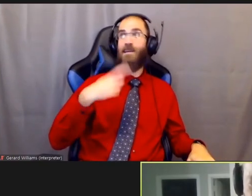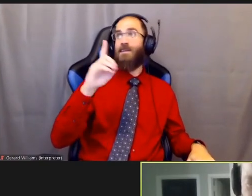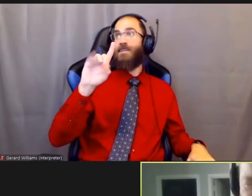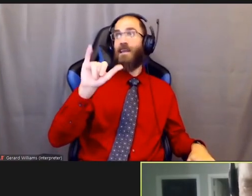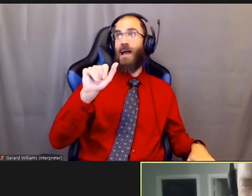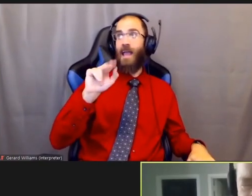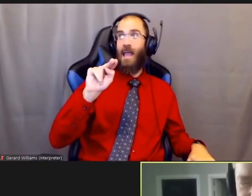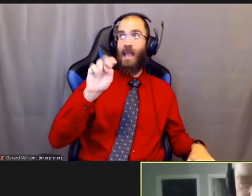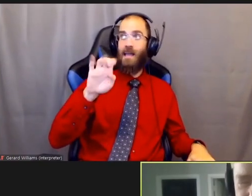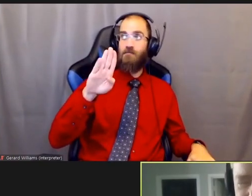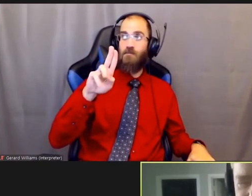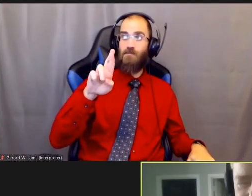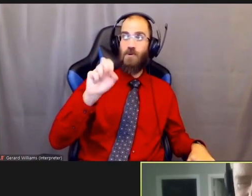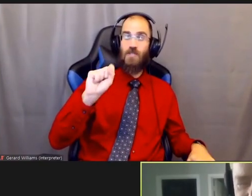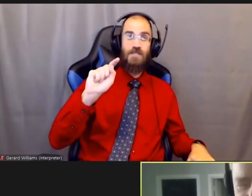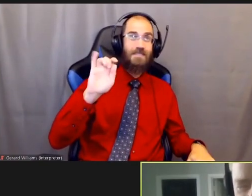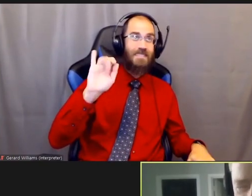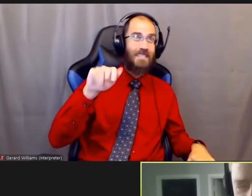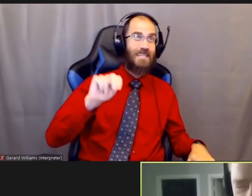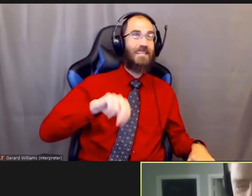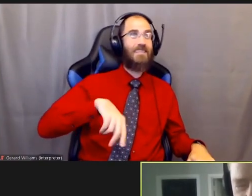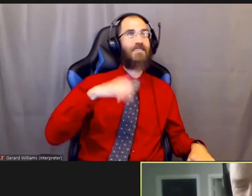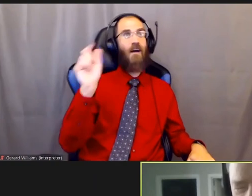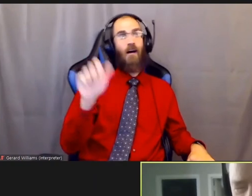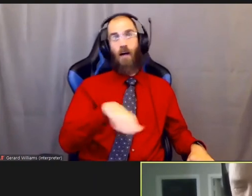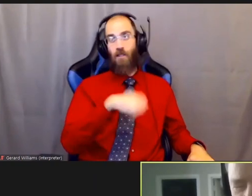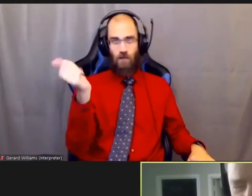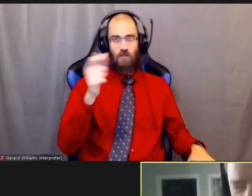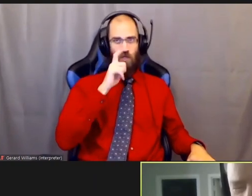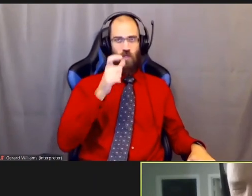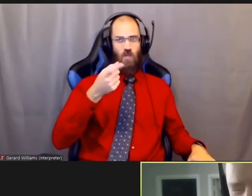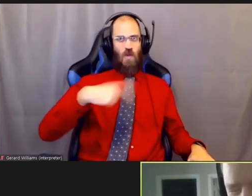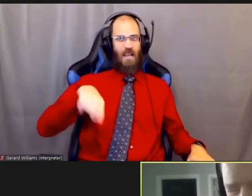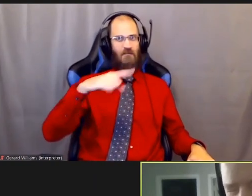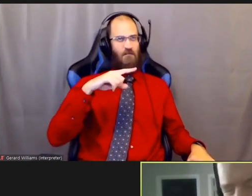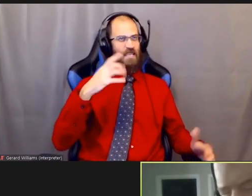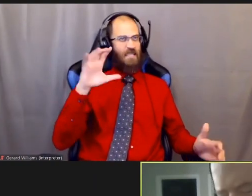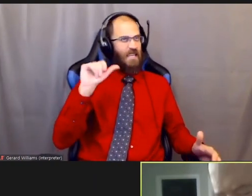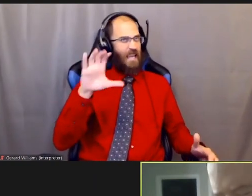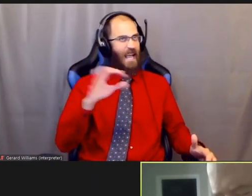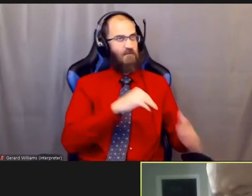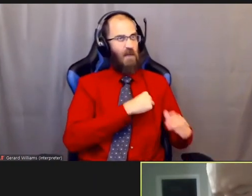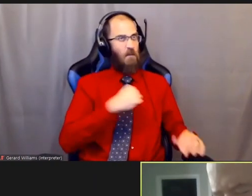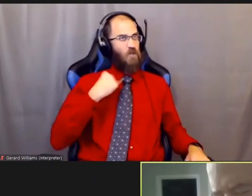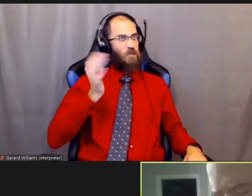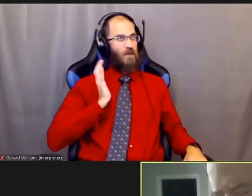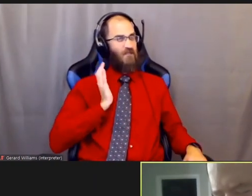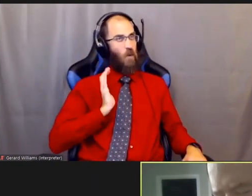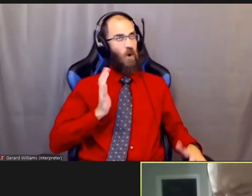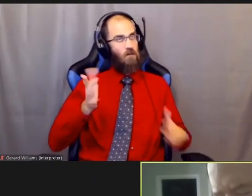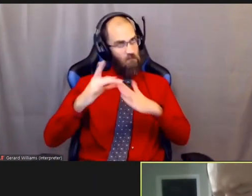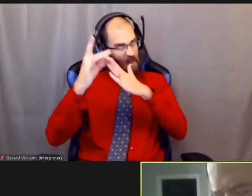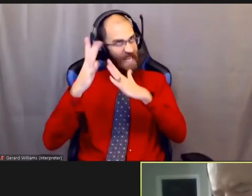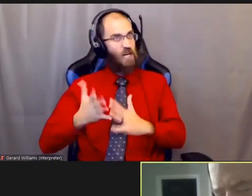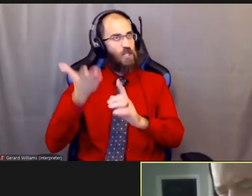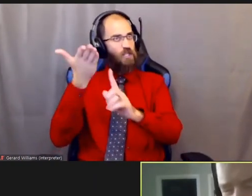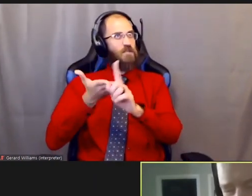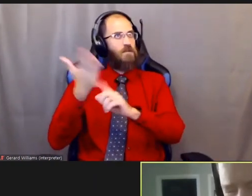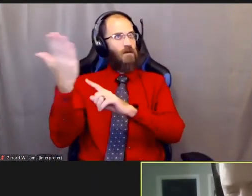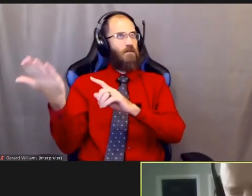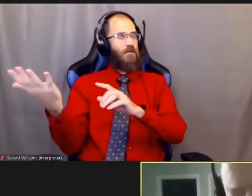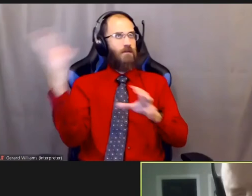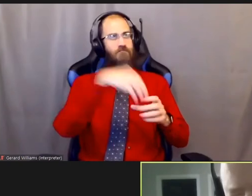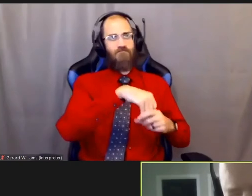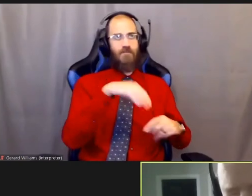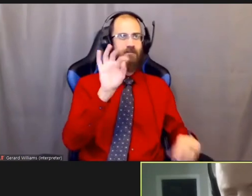who have been CAC members and leaders in their own right during